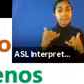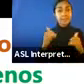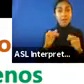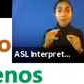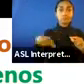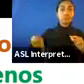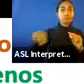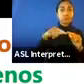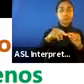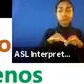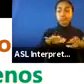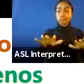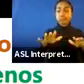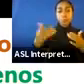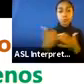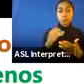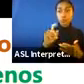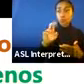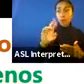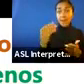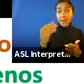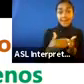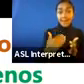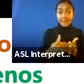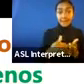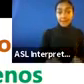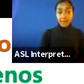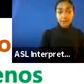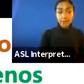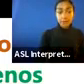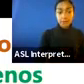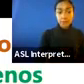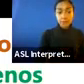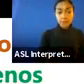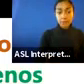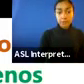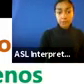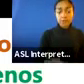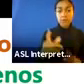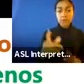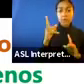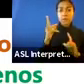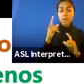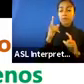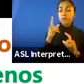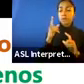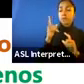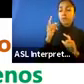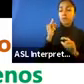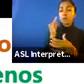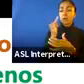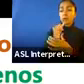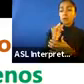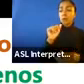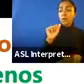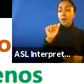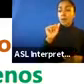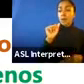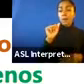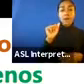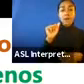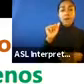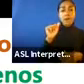I? Deseree, this is Andreina speaking. We're having technical difficulties on the Spanish line due to